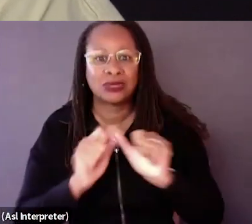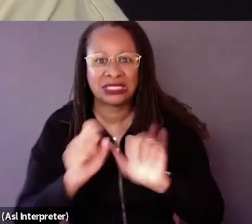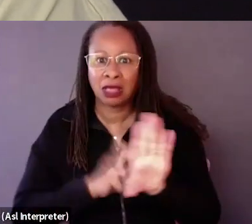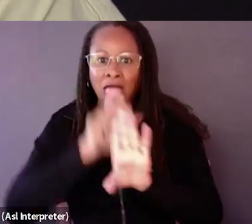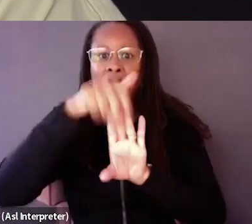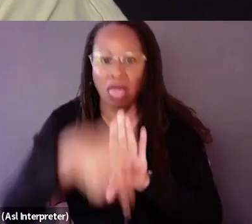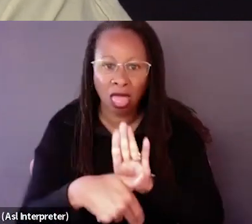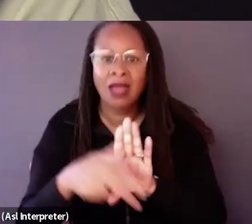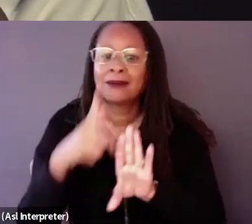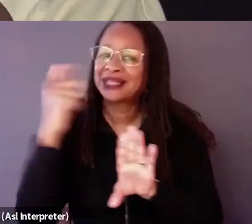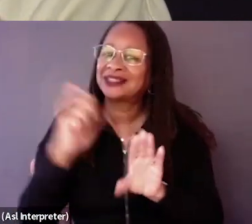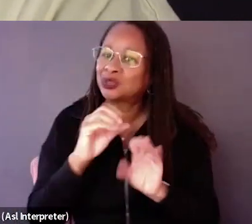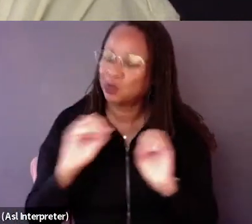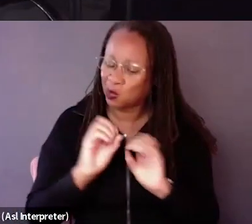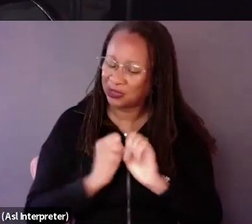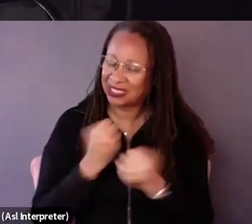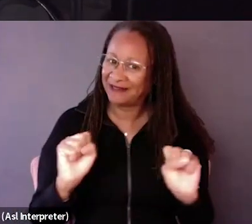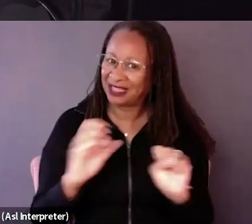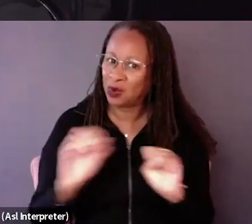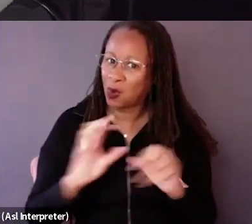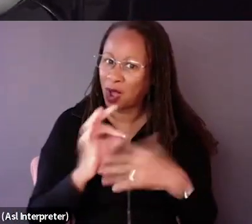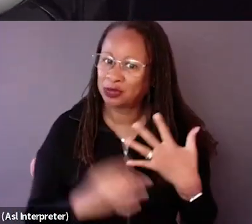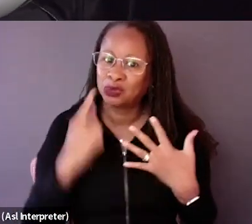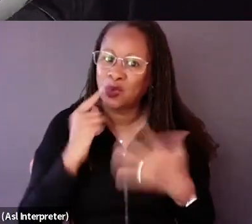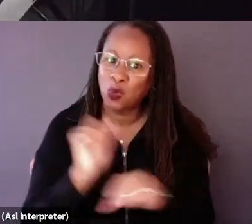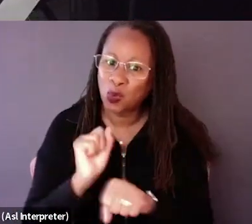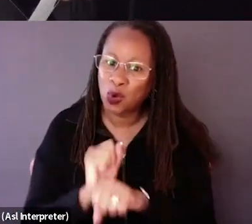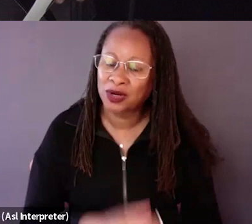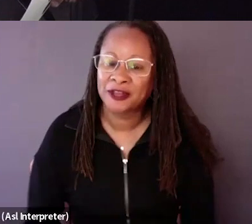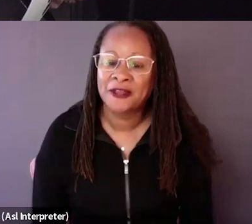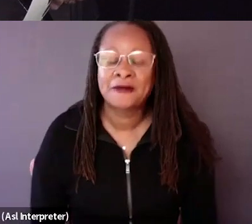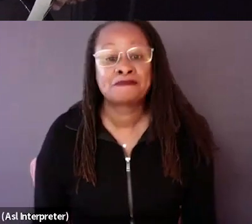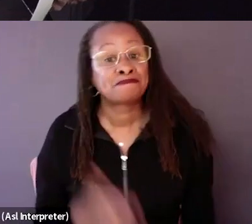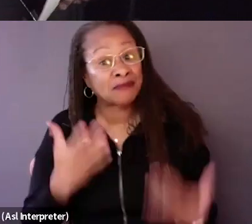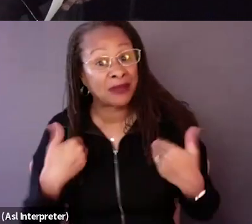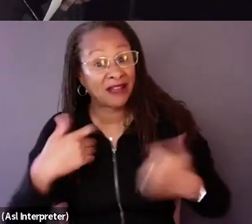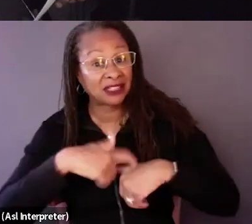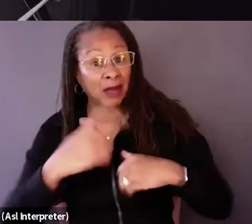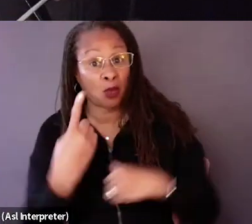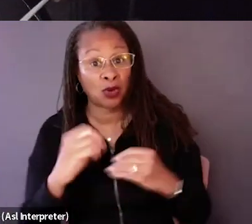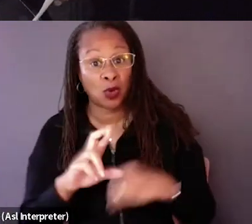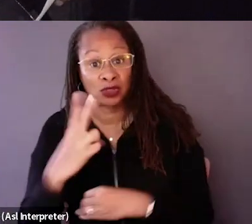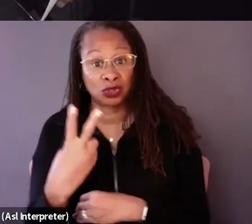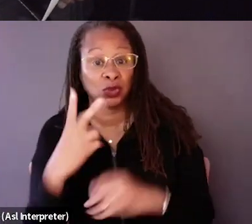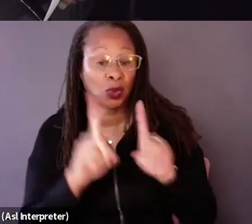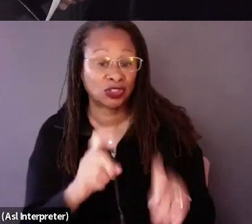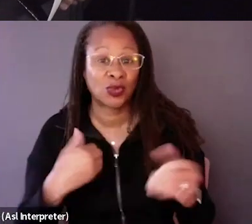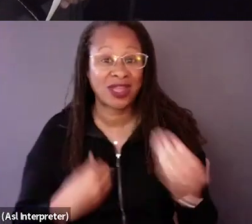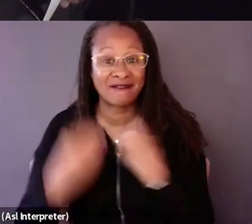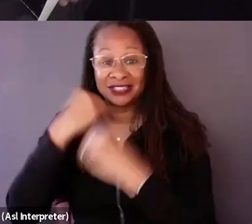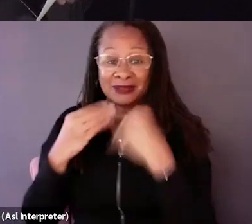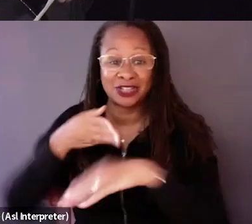No, it's because they're looking for safety, you know. But these problems can be abated from back home, from